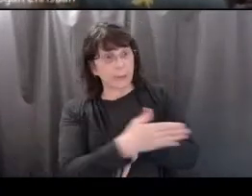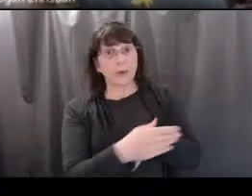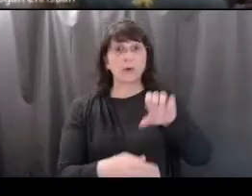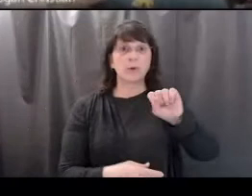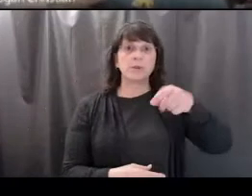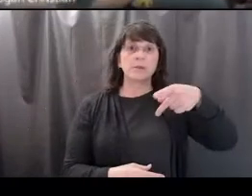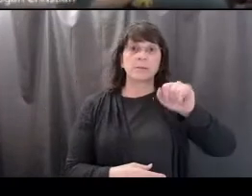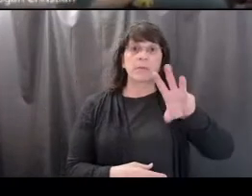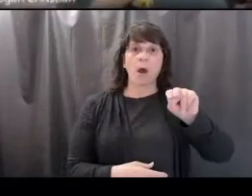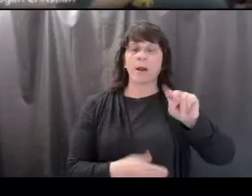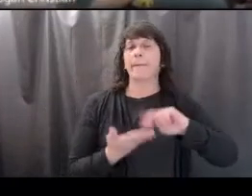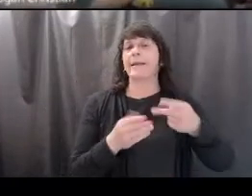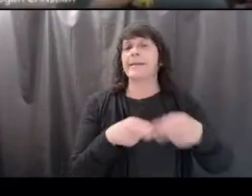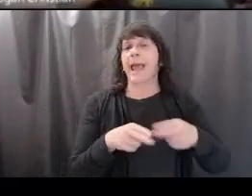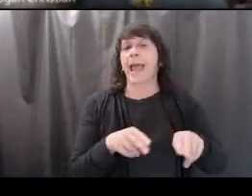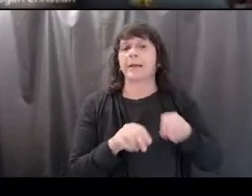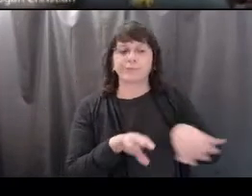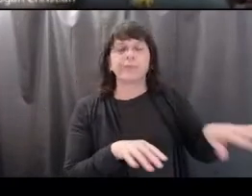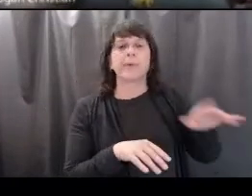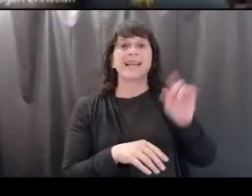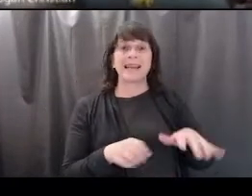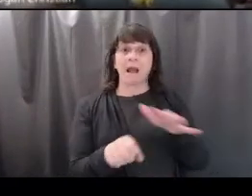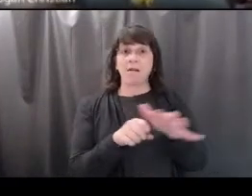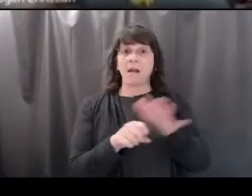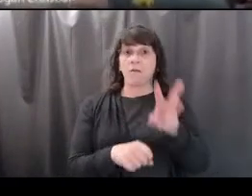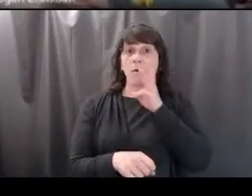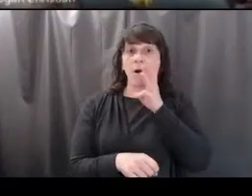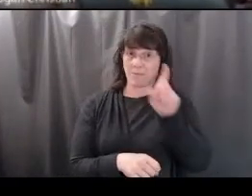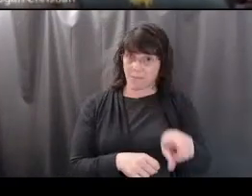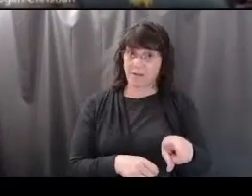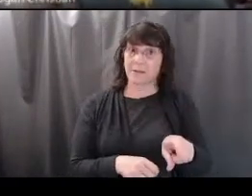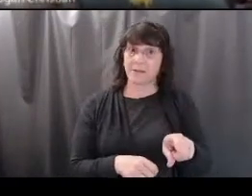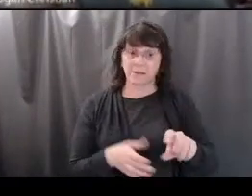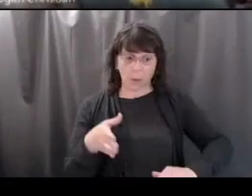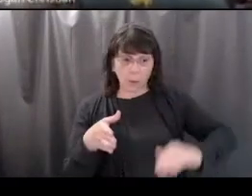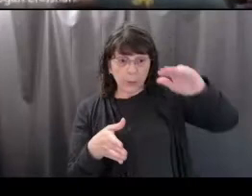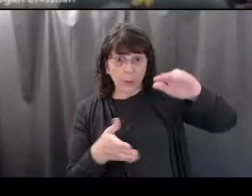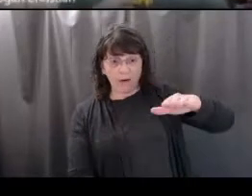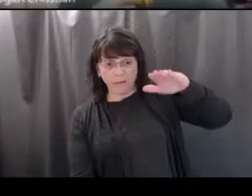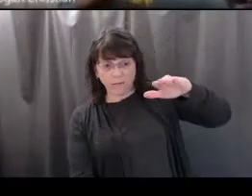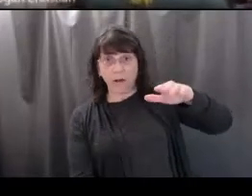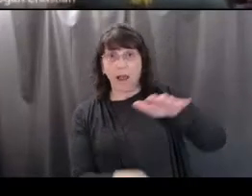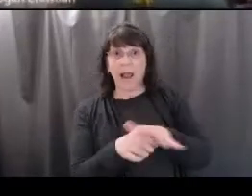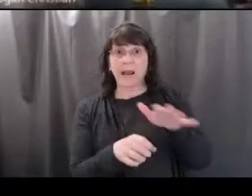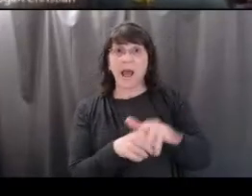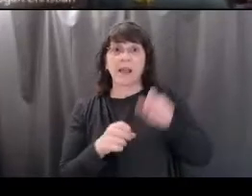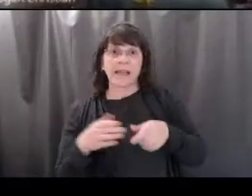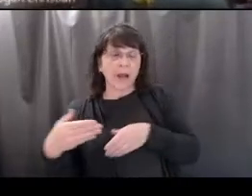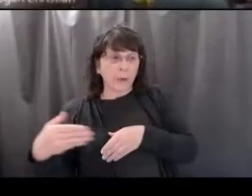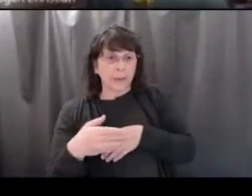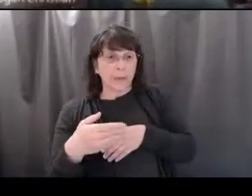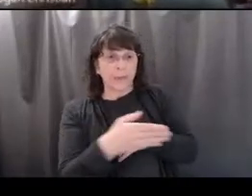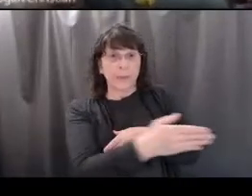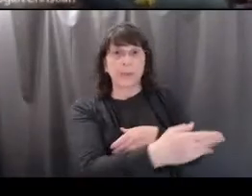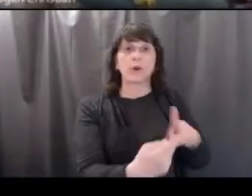their eggs. And they need there to be enough water in the streams, a high enough stream flow, that they can reach their prime